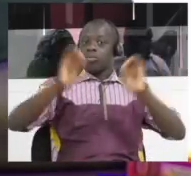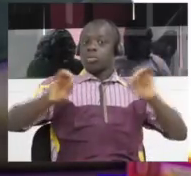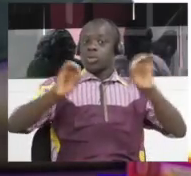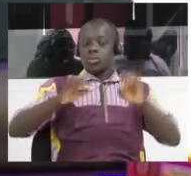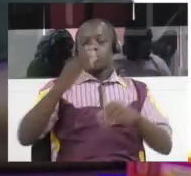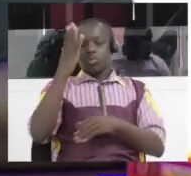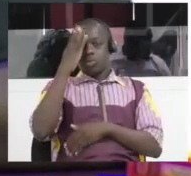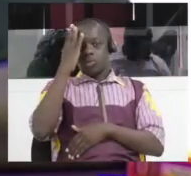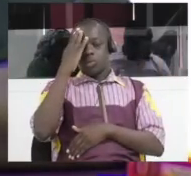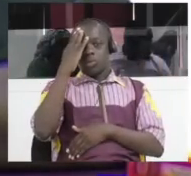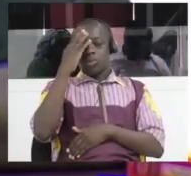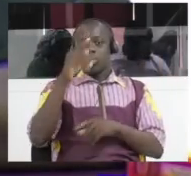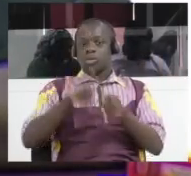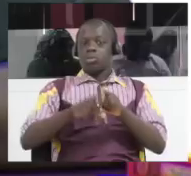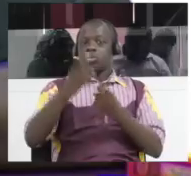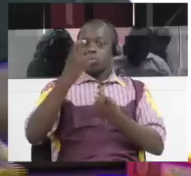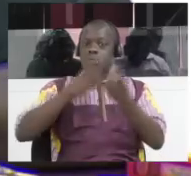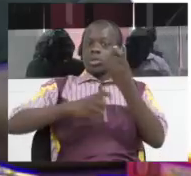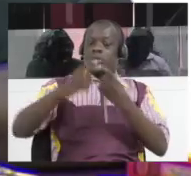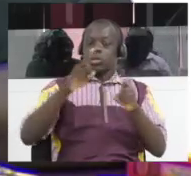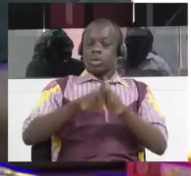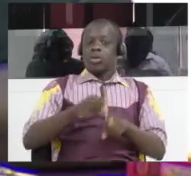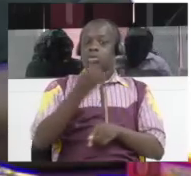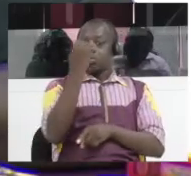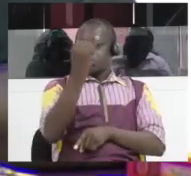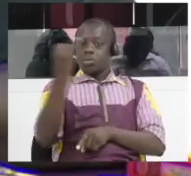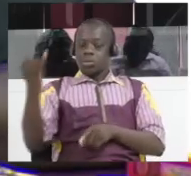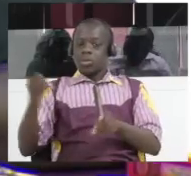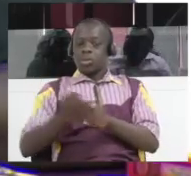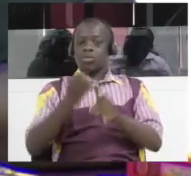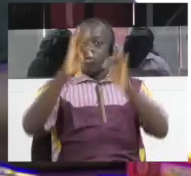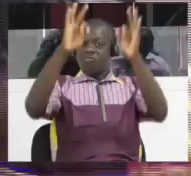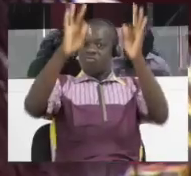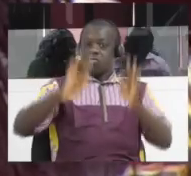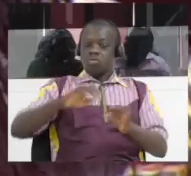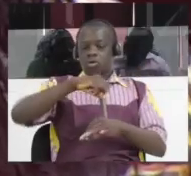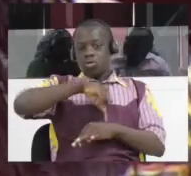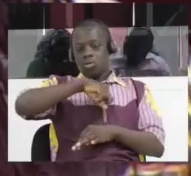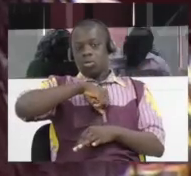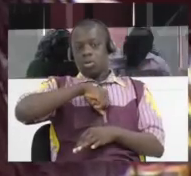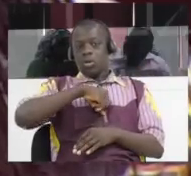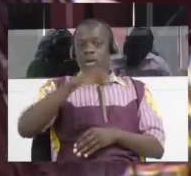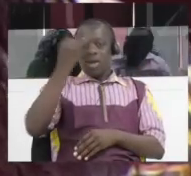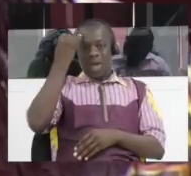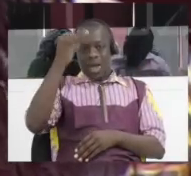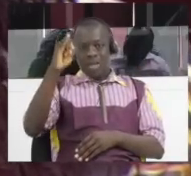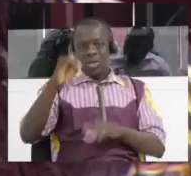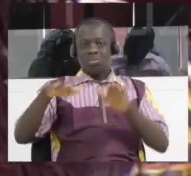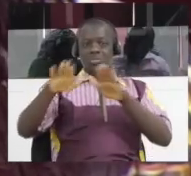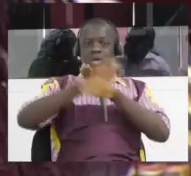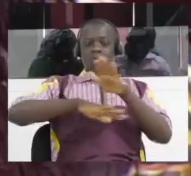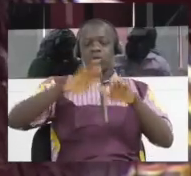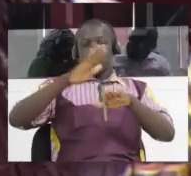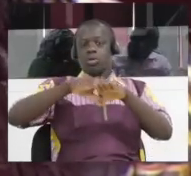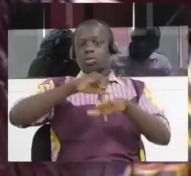Well, nothing that I know of. Again, you know, individuals form their own opinions based